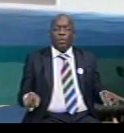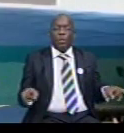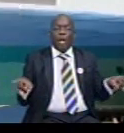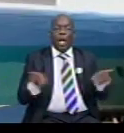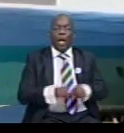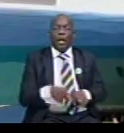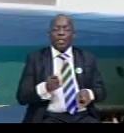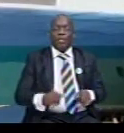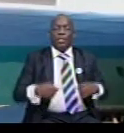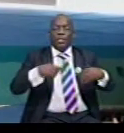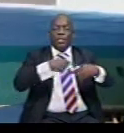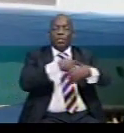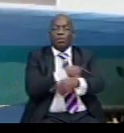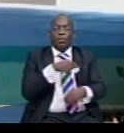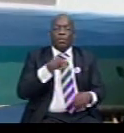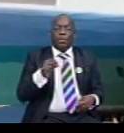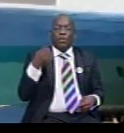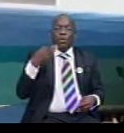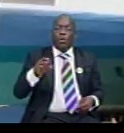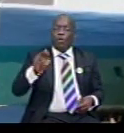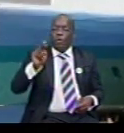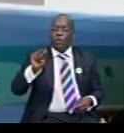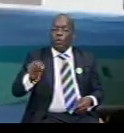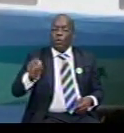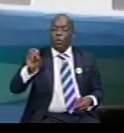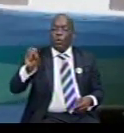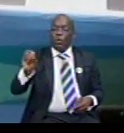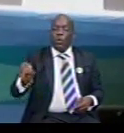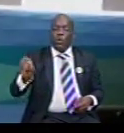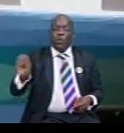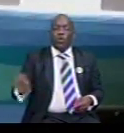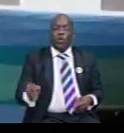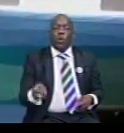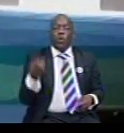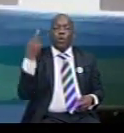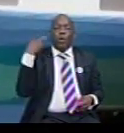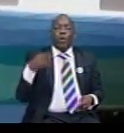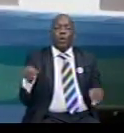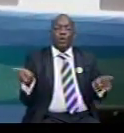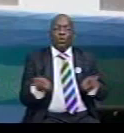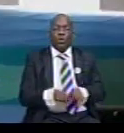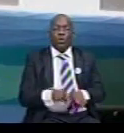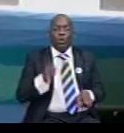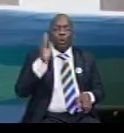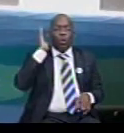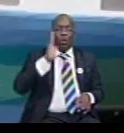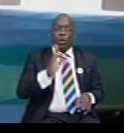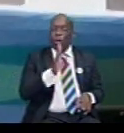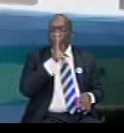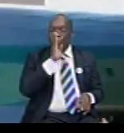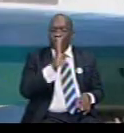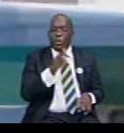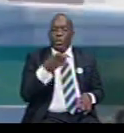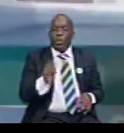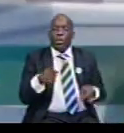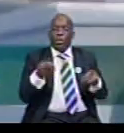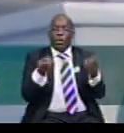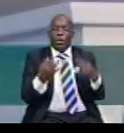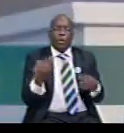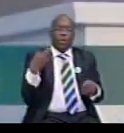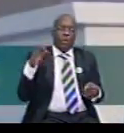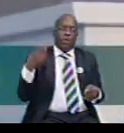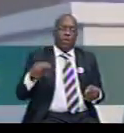days of Noah were, so shall also the coming of the Son of